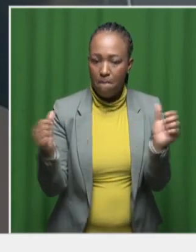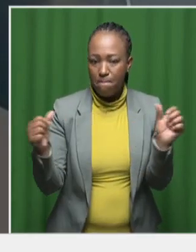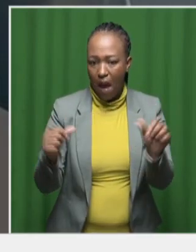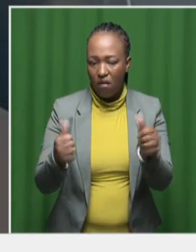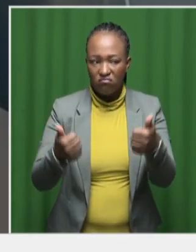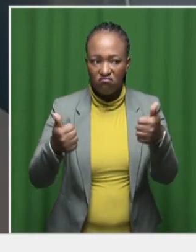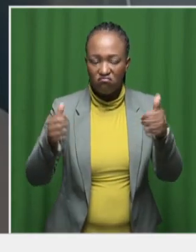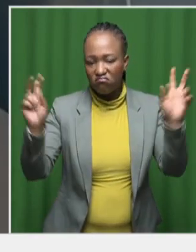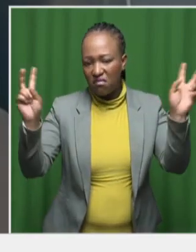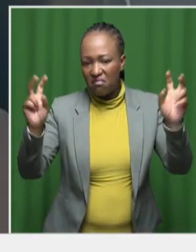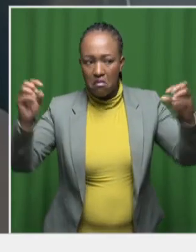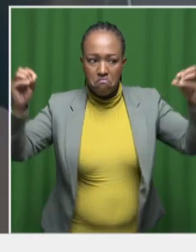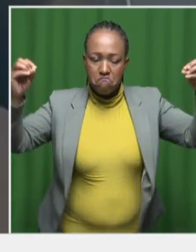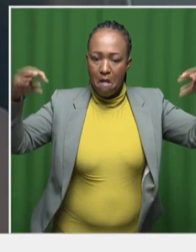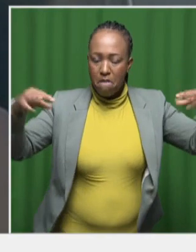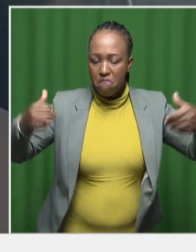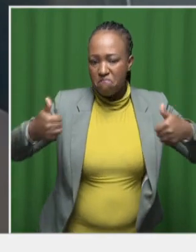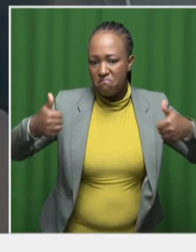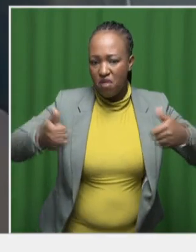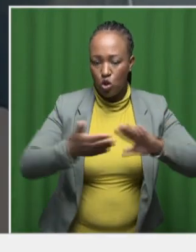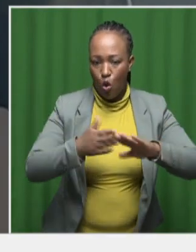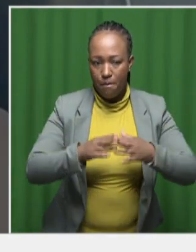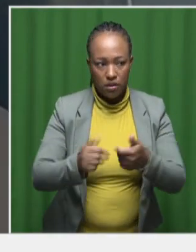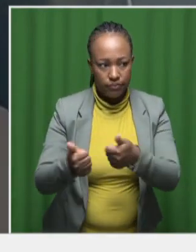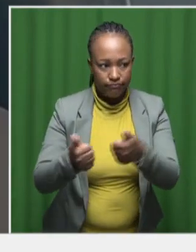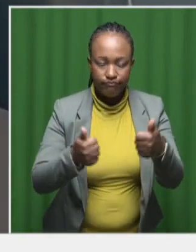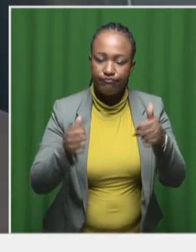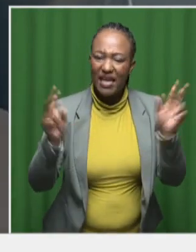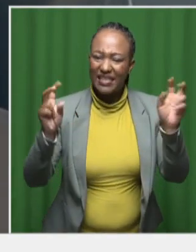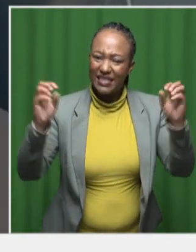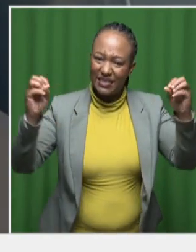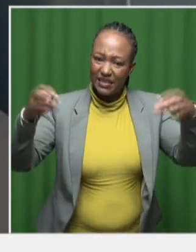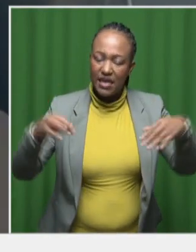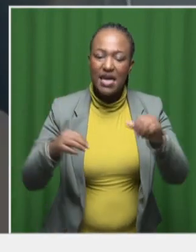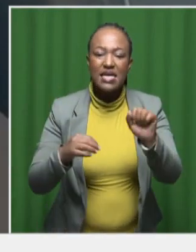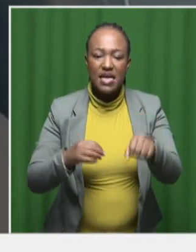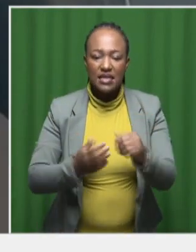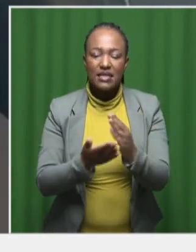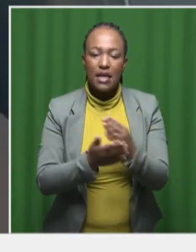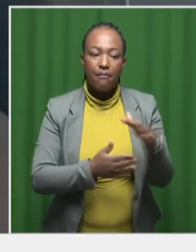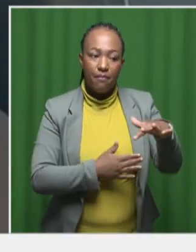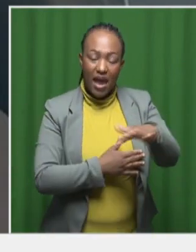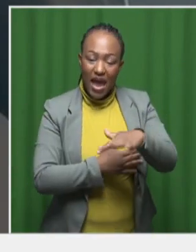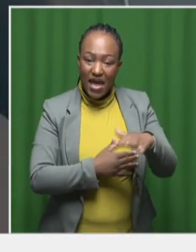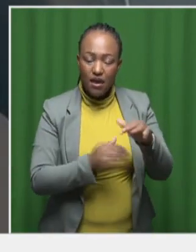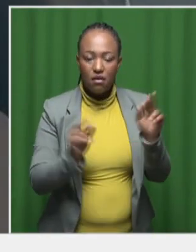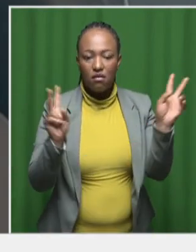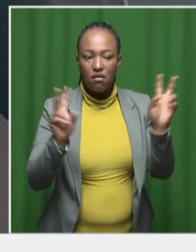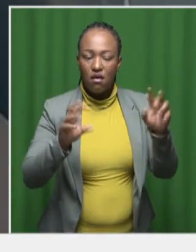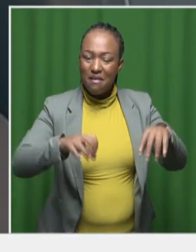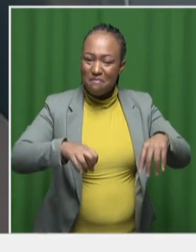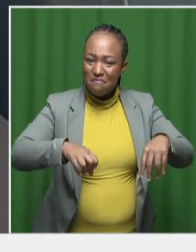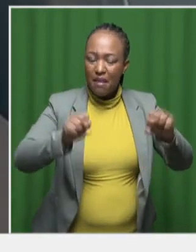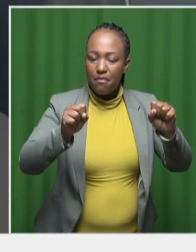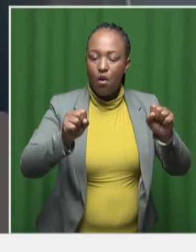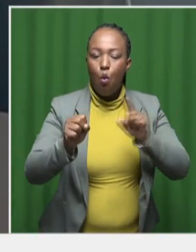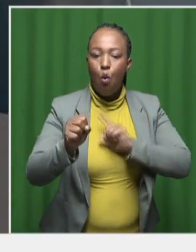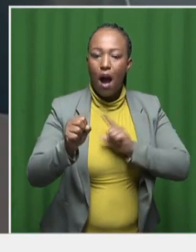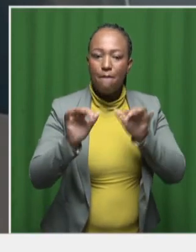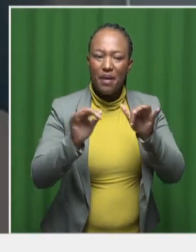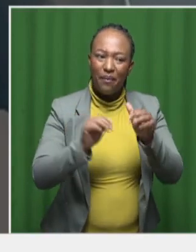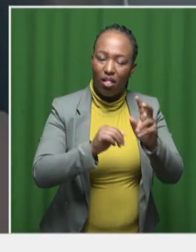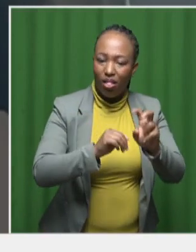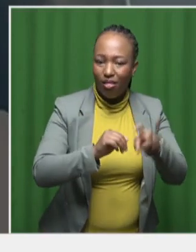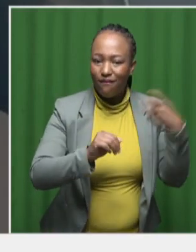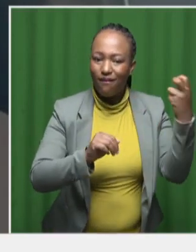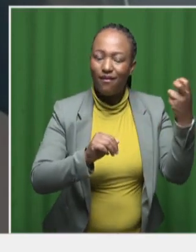to service our communities. Okay. Yes, of course, there are outages in some areas which are informed by vandalism,